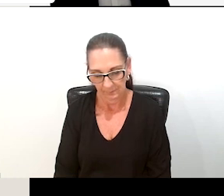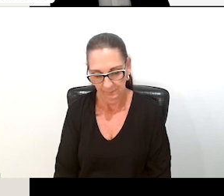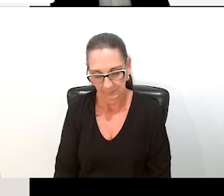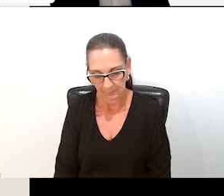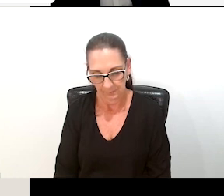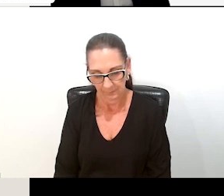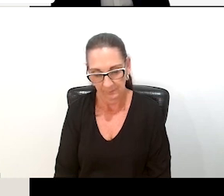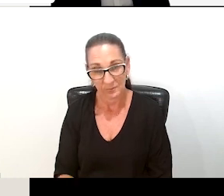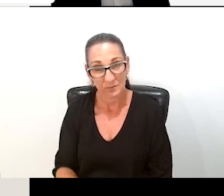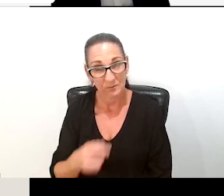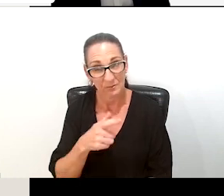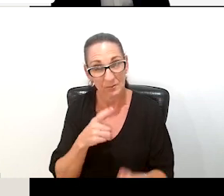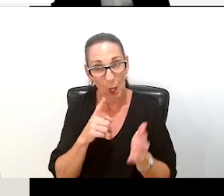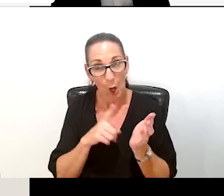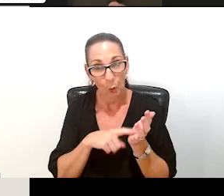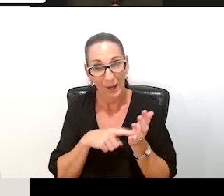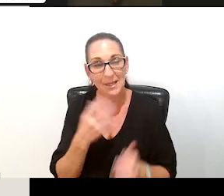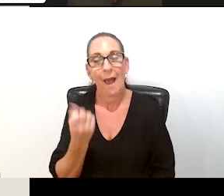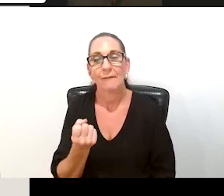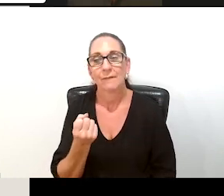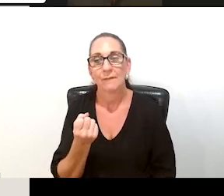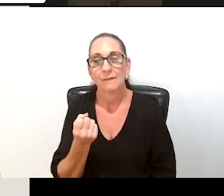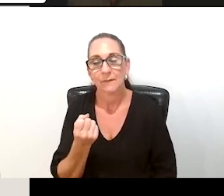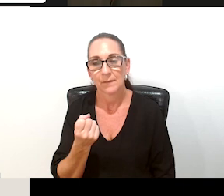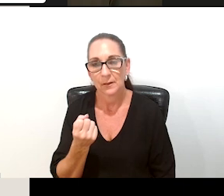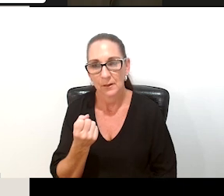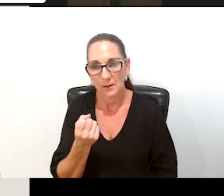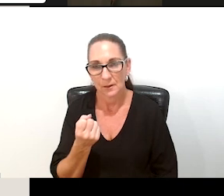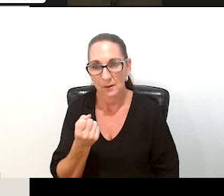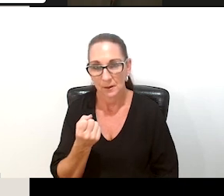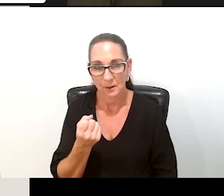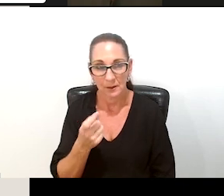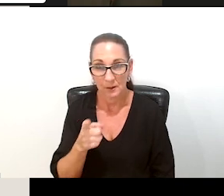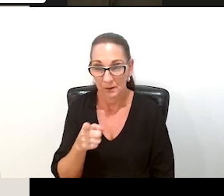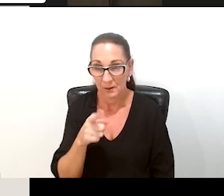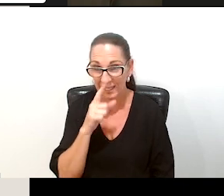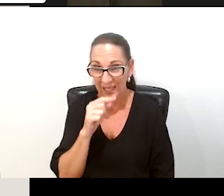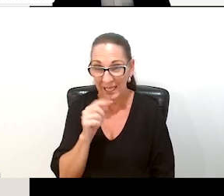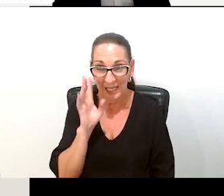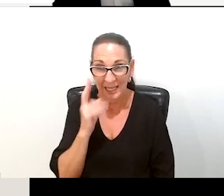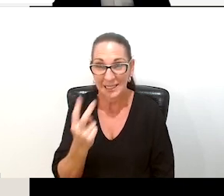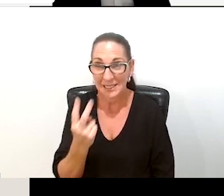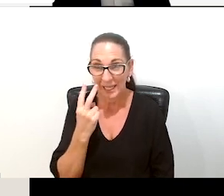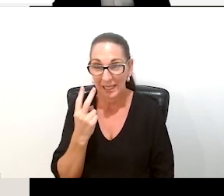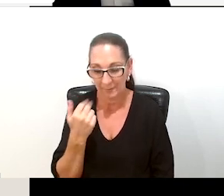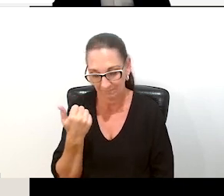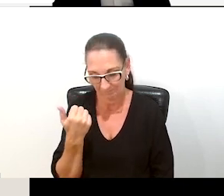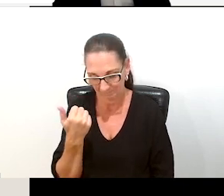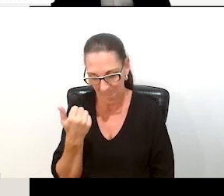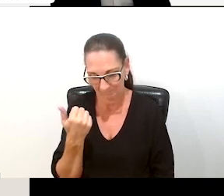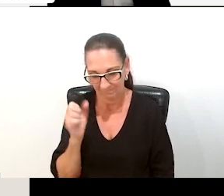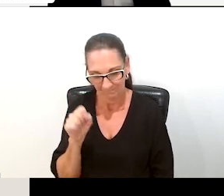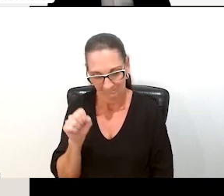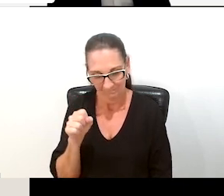If I can just check that you're there. Yeah, lovely. Oh, I'm hoping I'm here. Can you hear and see me? I can, and